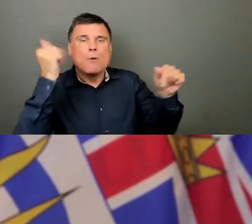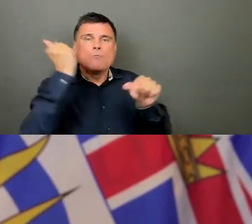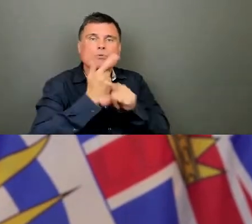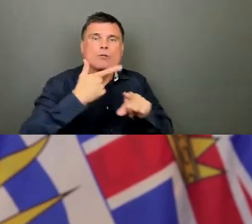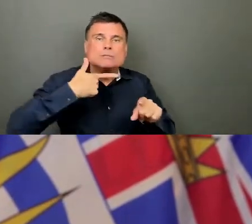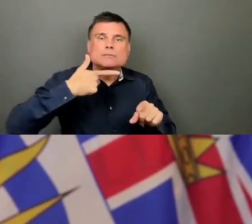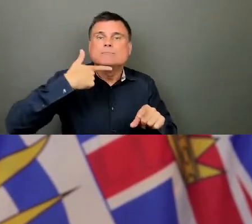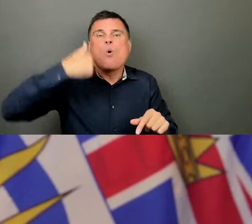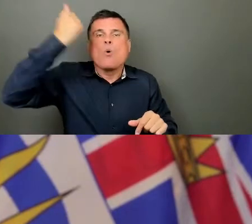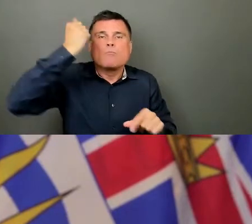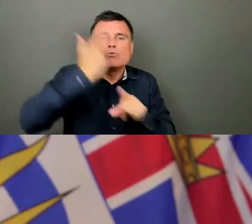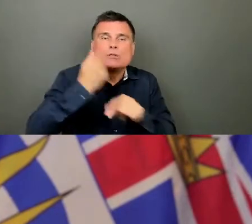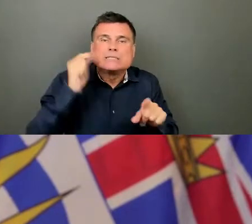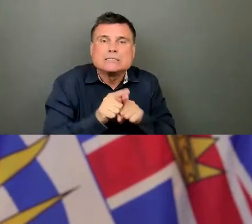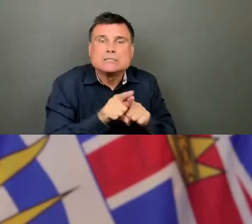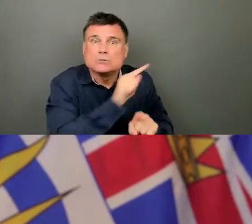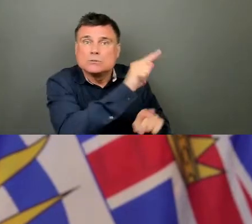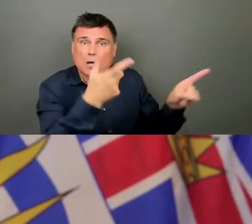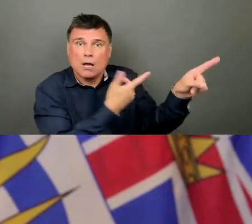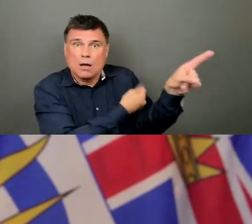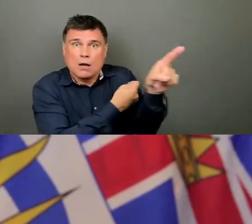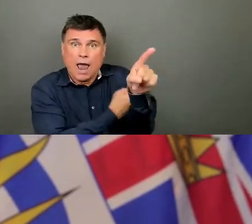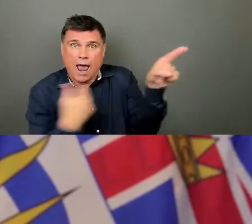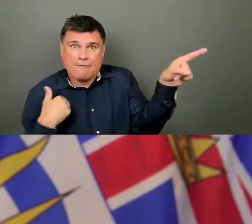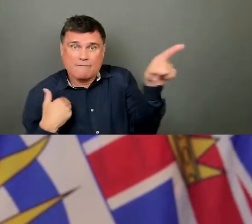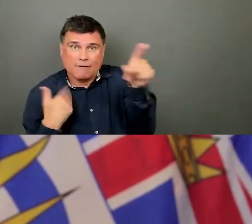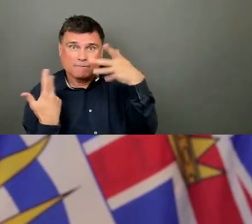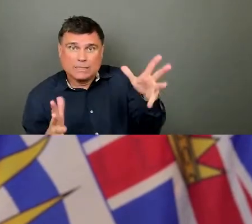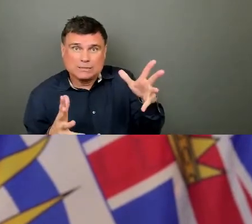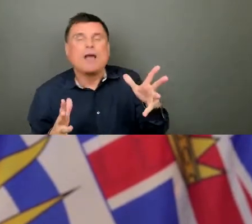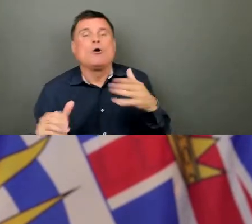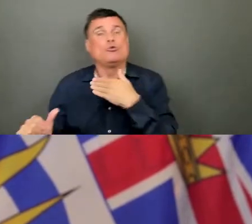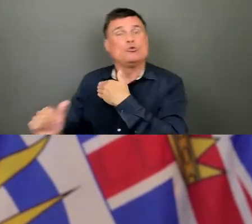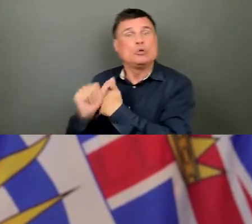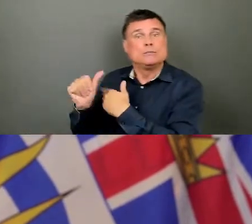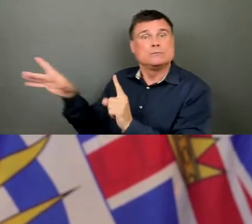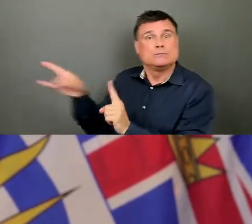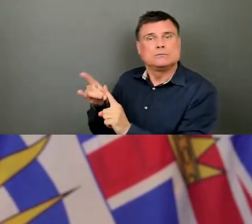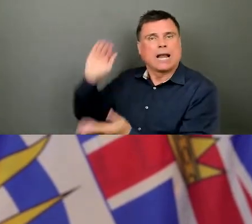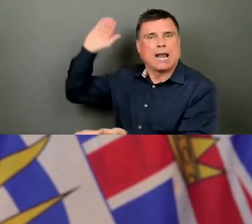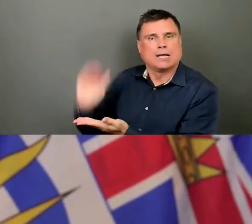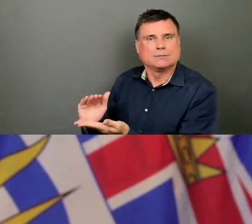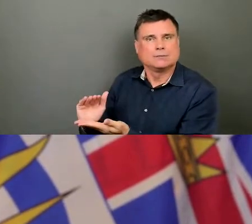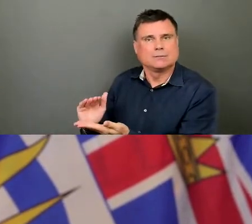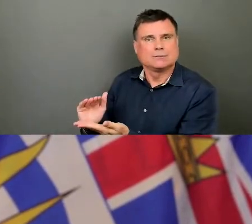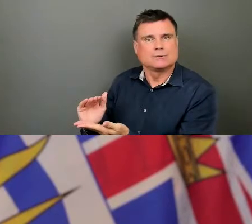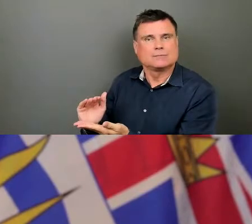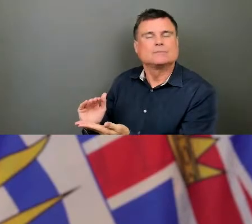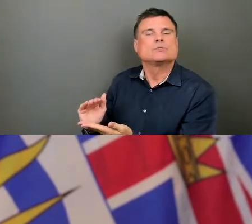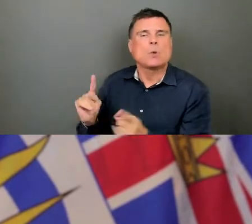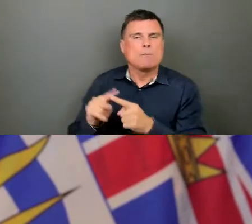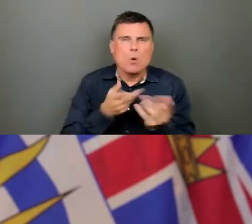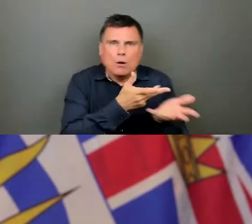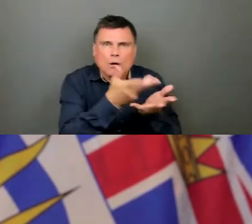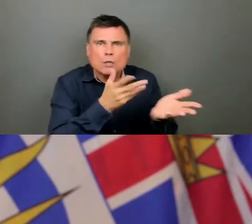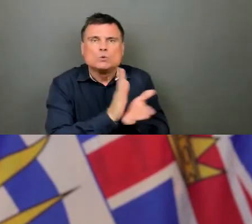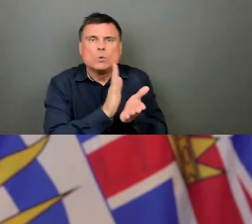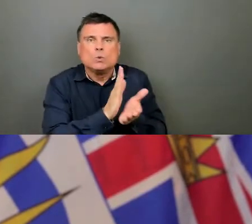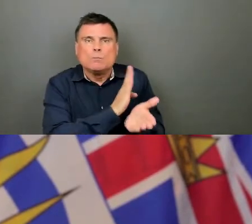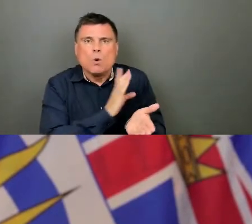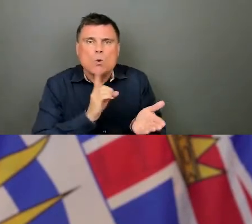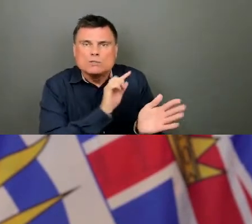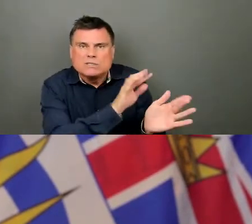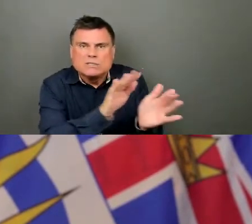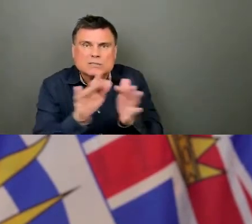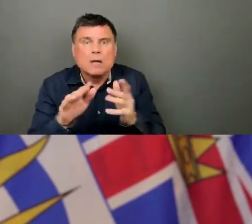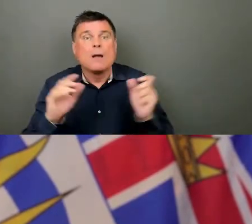be are already working with the school boards to make sure that we have vaccines available in the first few weeks of